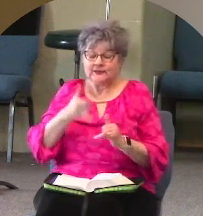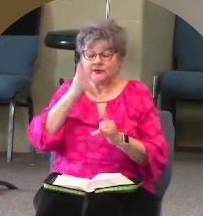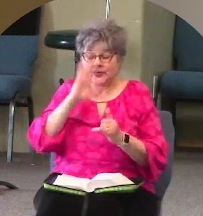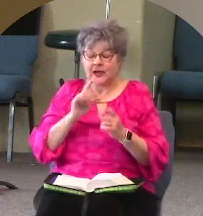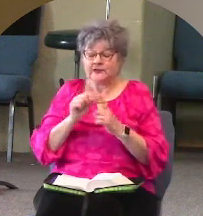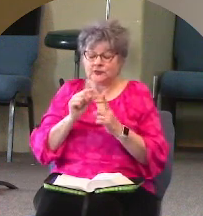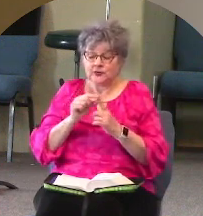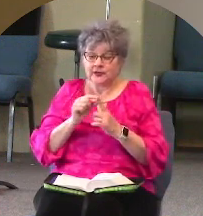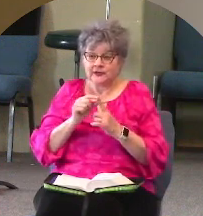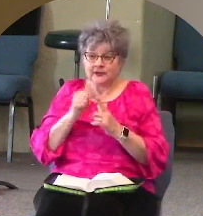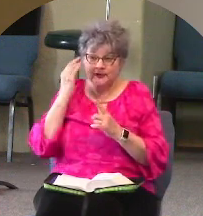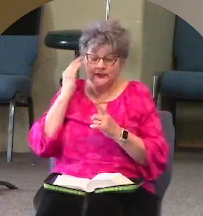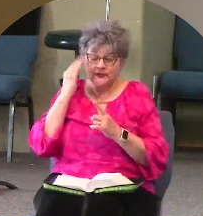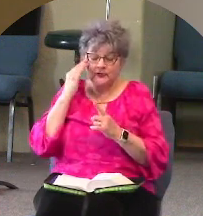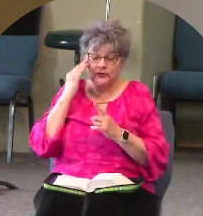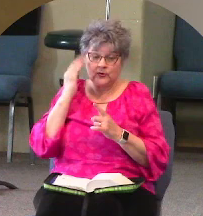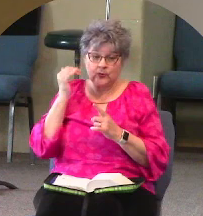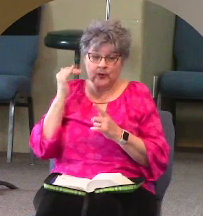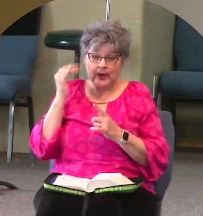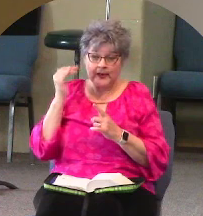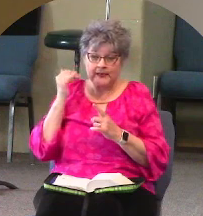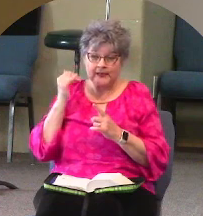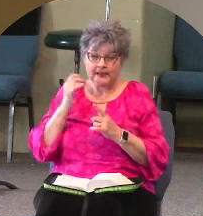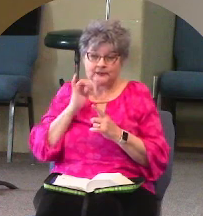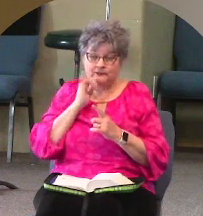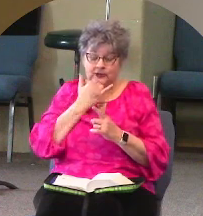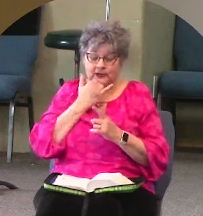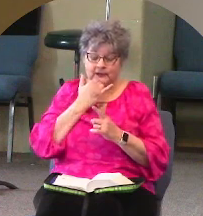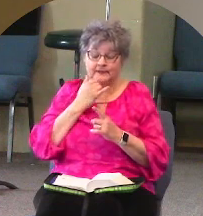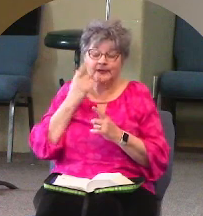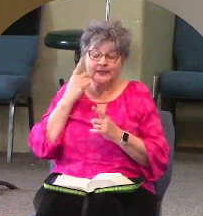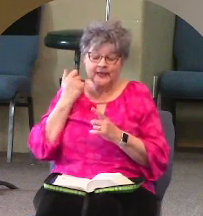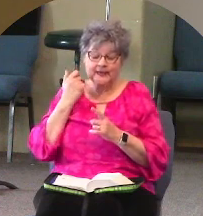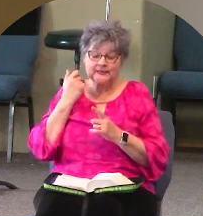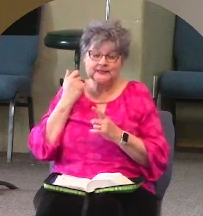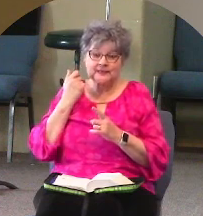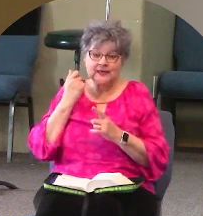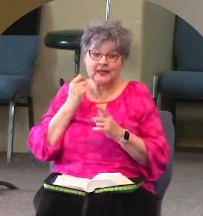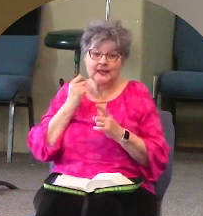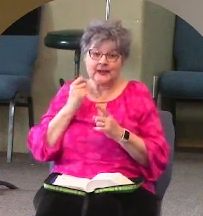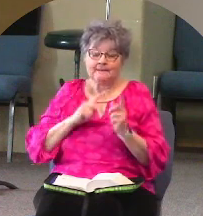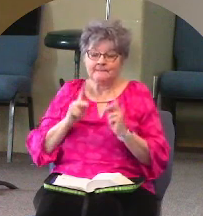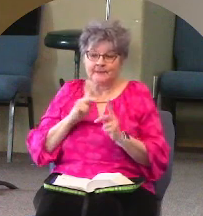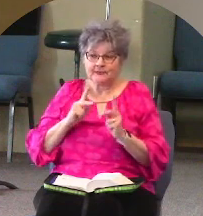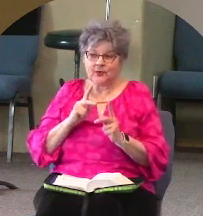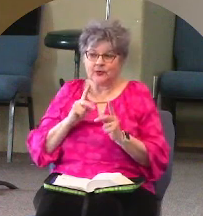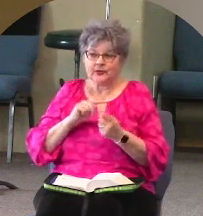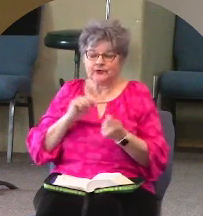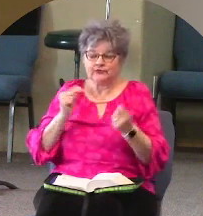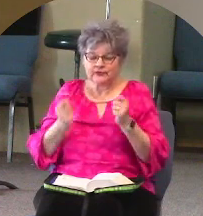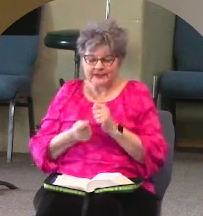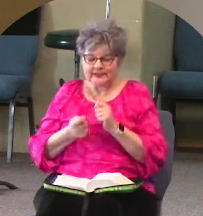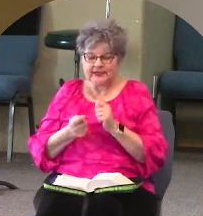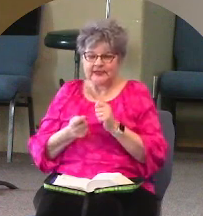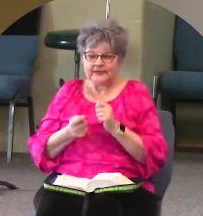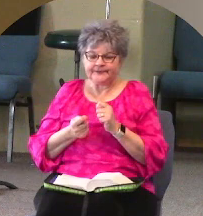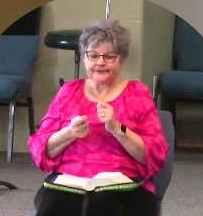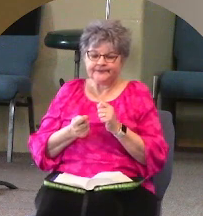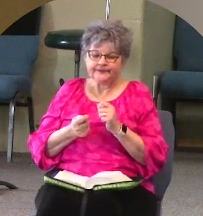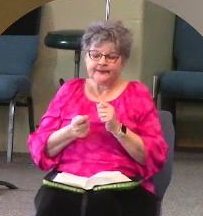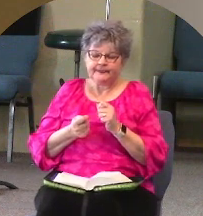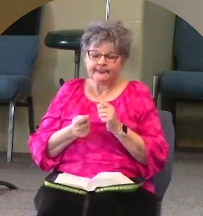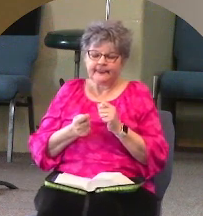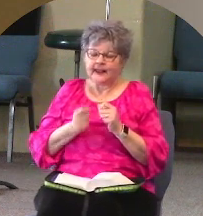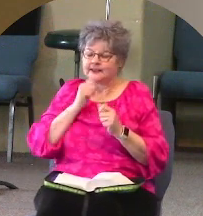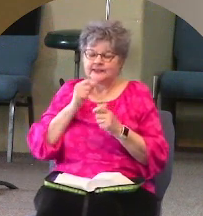You know why it's flawed? Only because humanity translated it. And we have choices to make. It doesn't make it any less